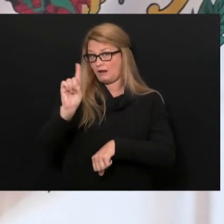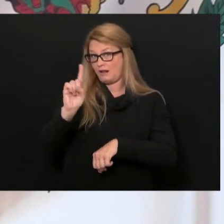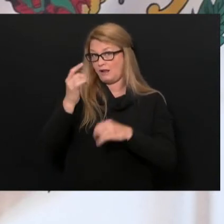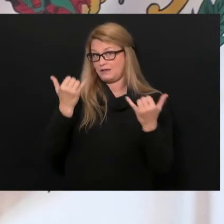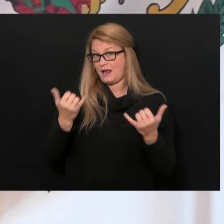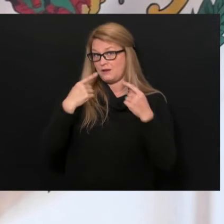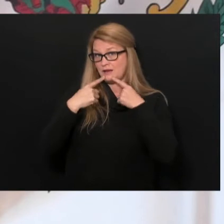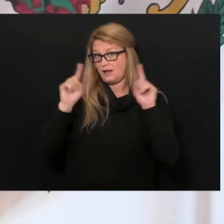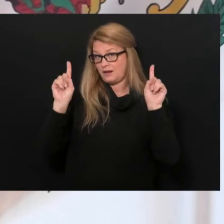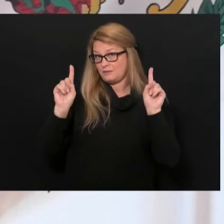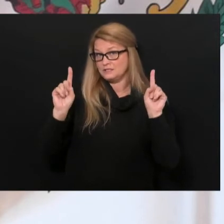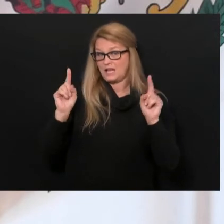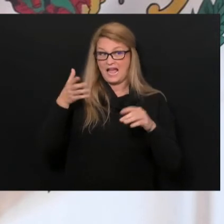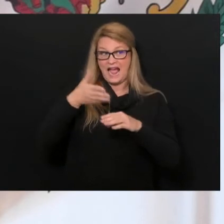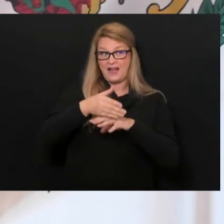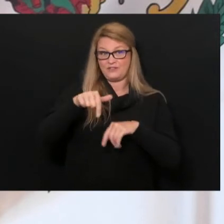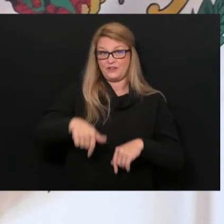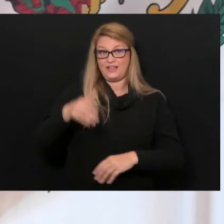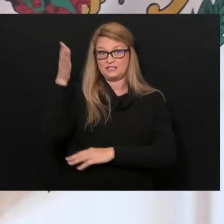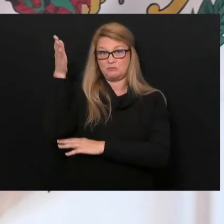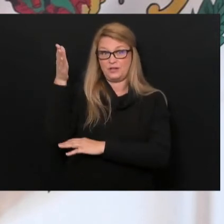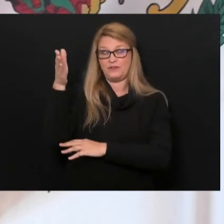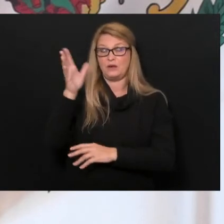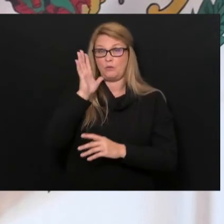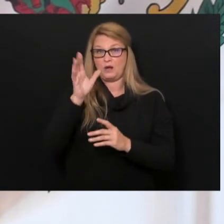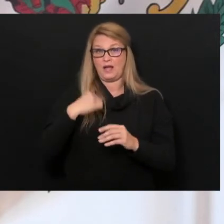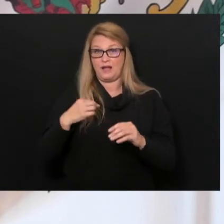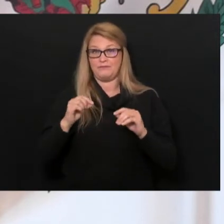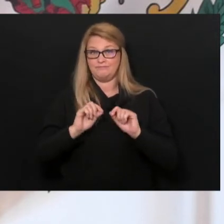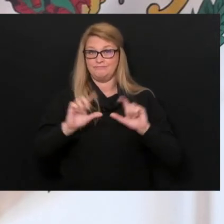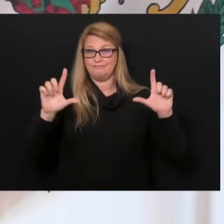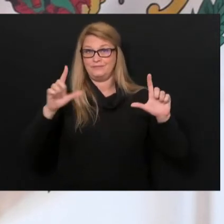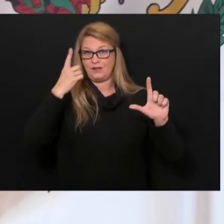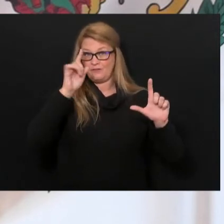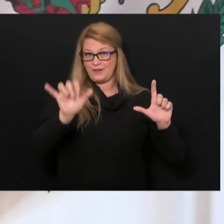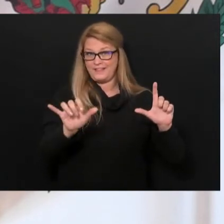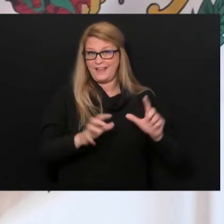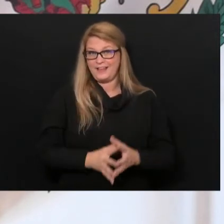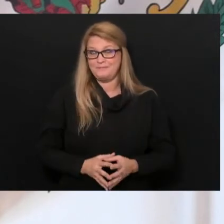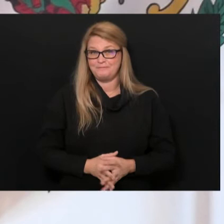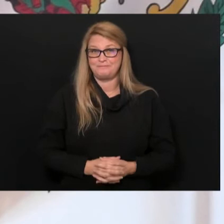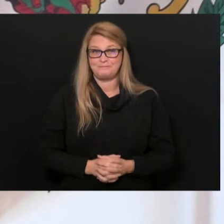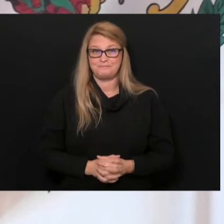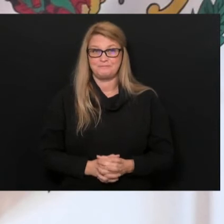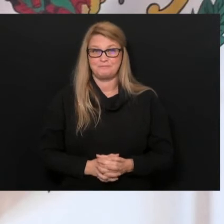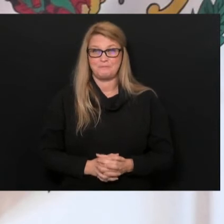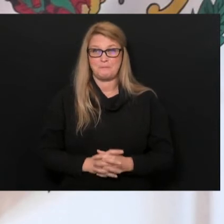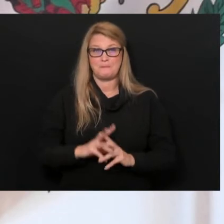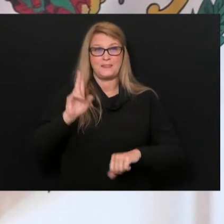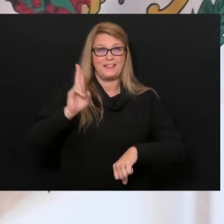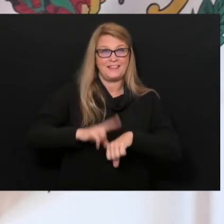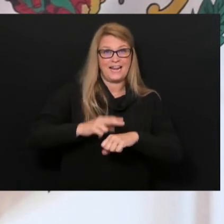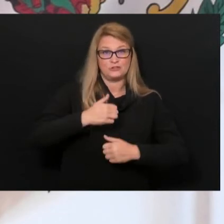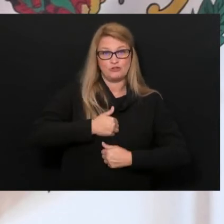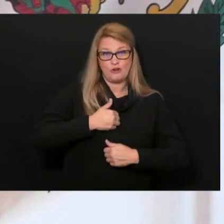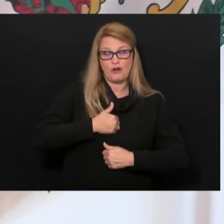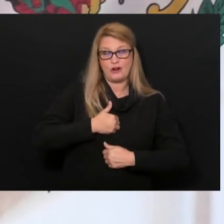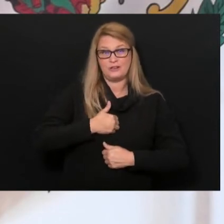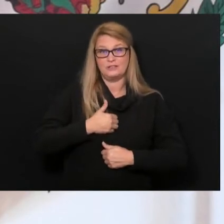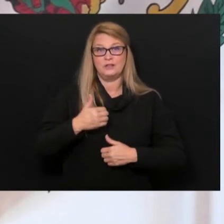And right after the briefing, we'll be bringing that up. And from the standpoint of our National Guard, we